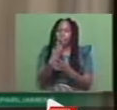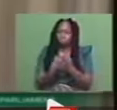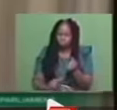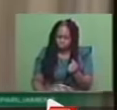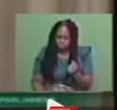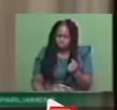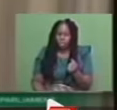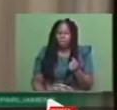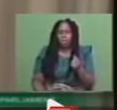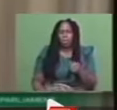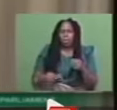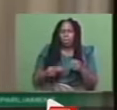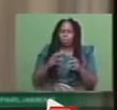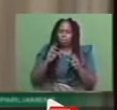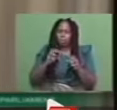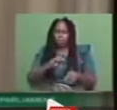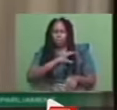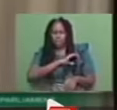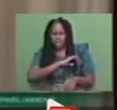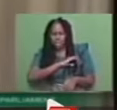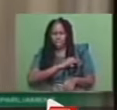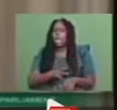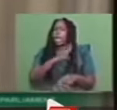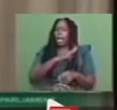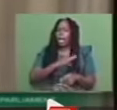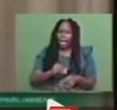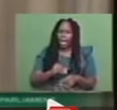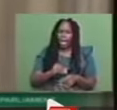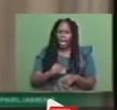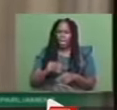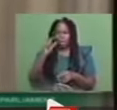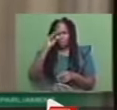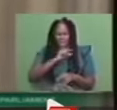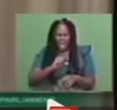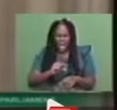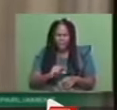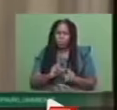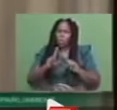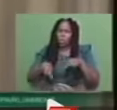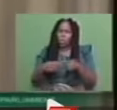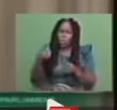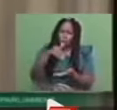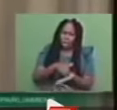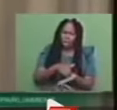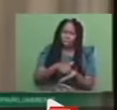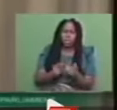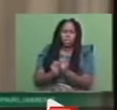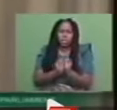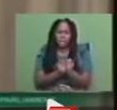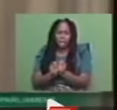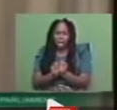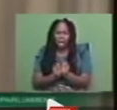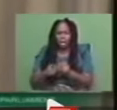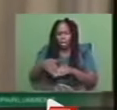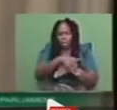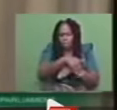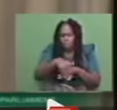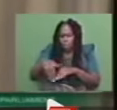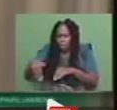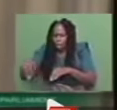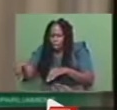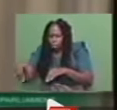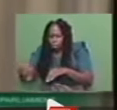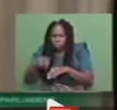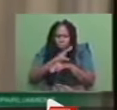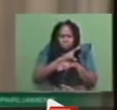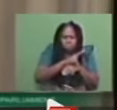Manifesto 2015, and every single year thereafter, and now you're talking about that again. Joint border patrol